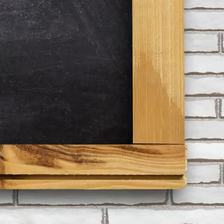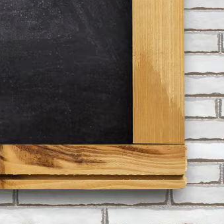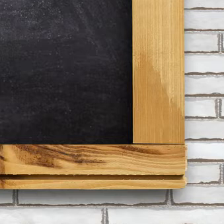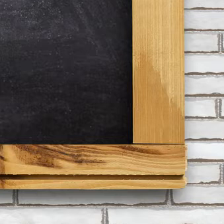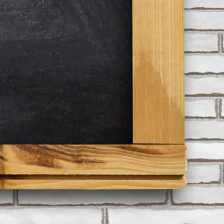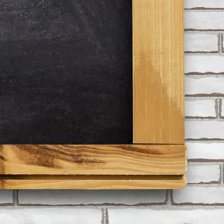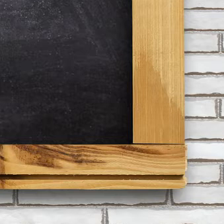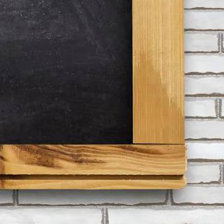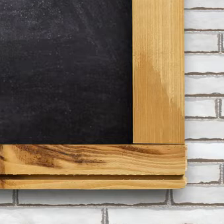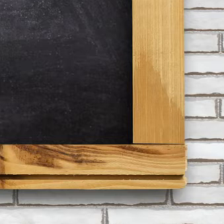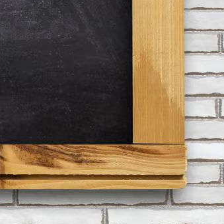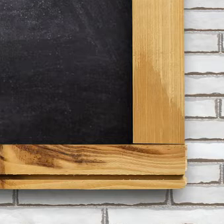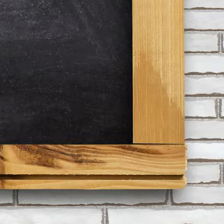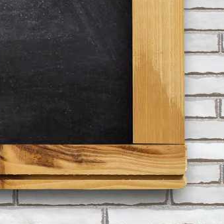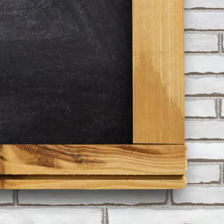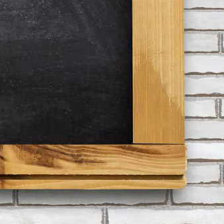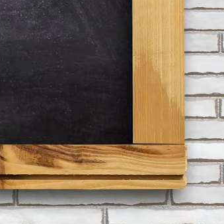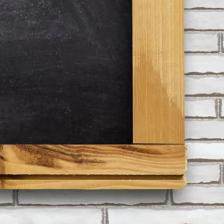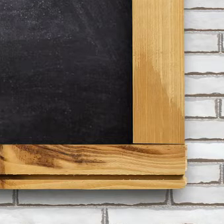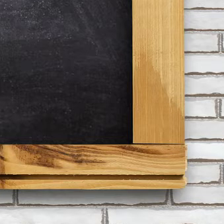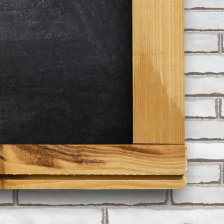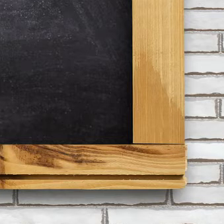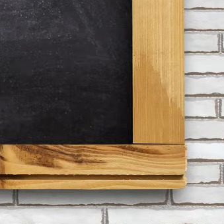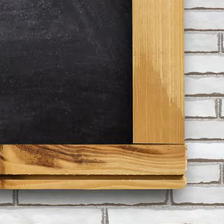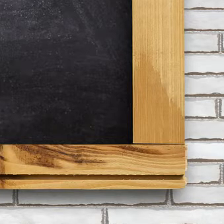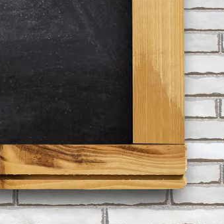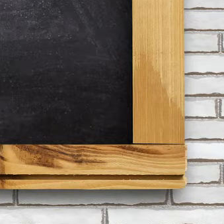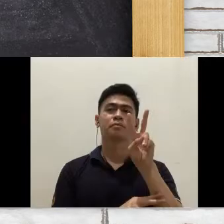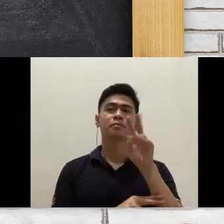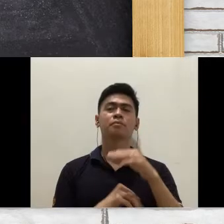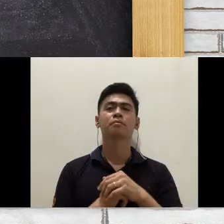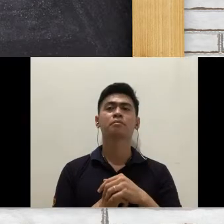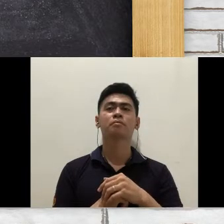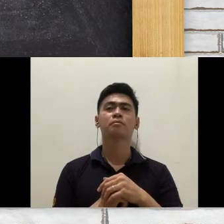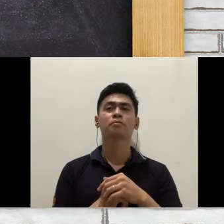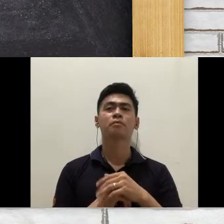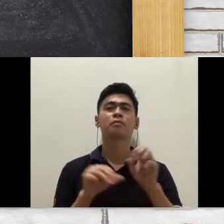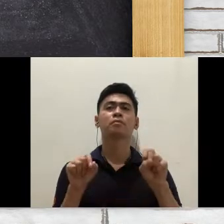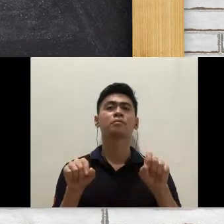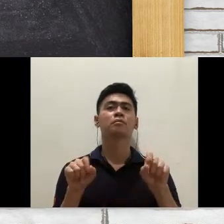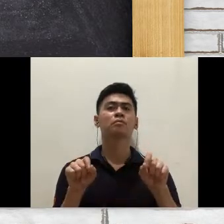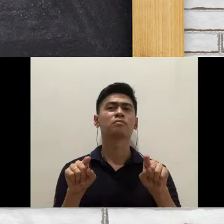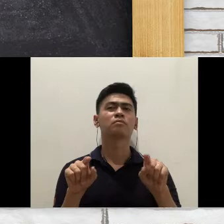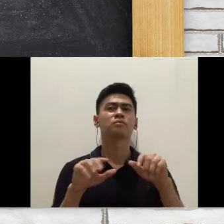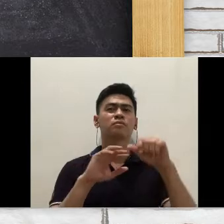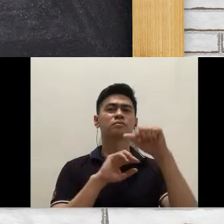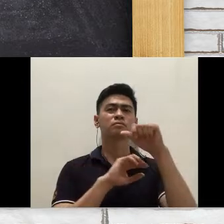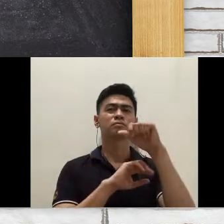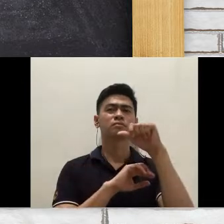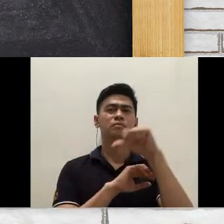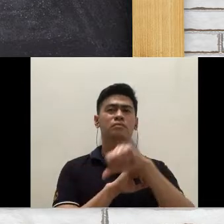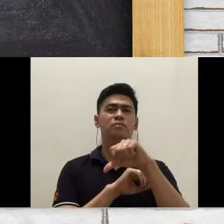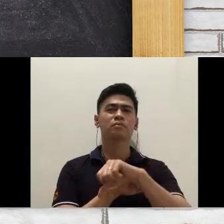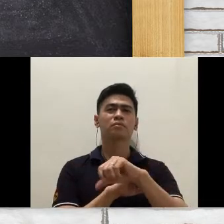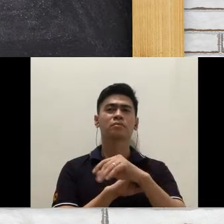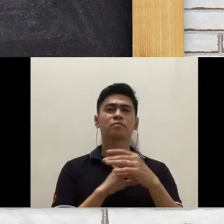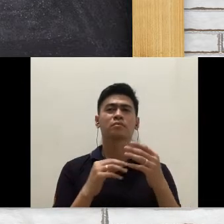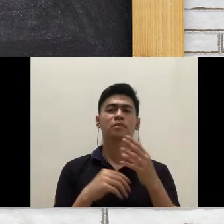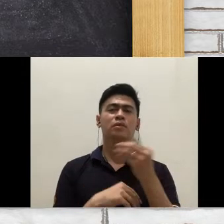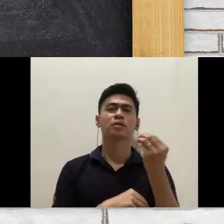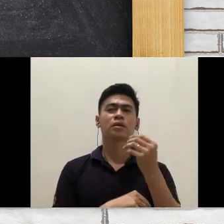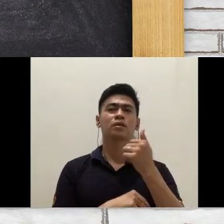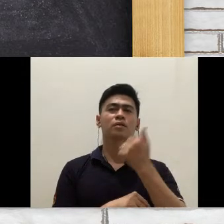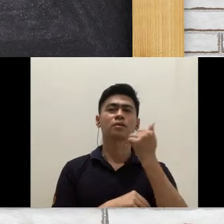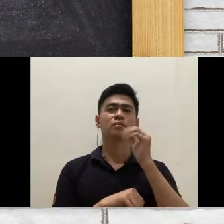Informative. Number 2. Stock markets worldwide are down, and millions of small